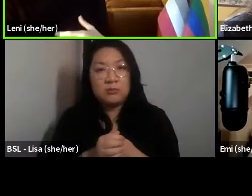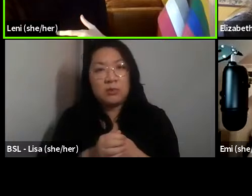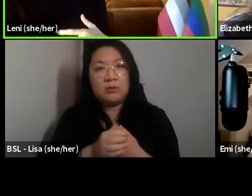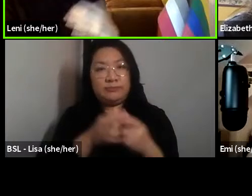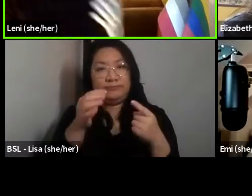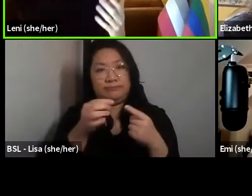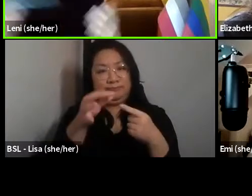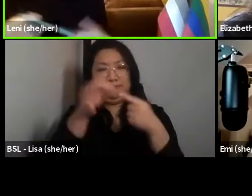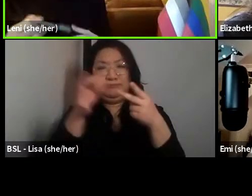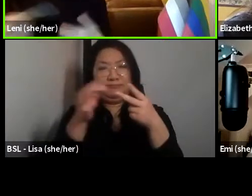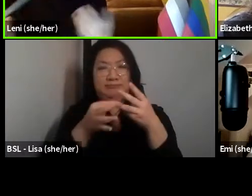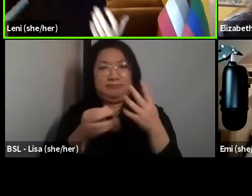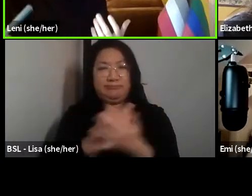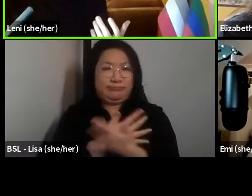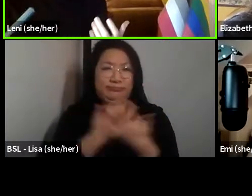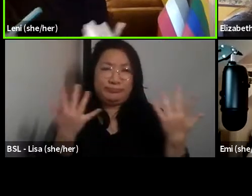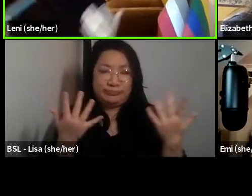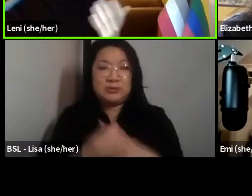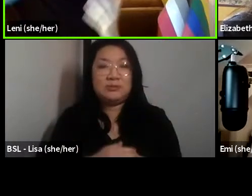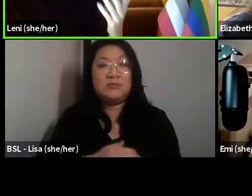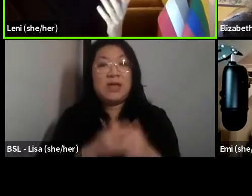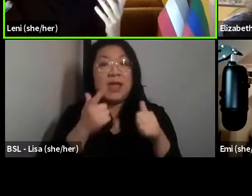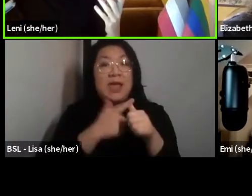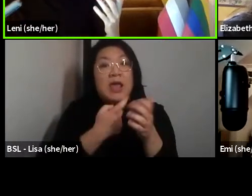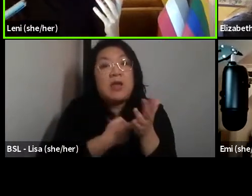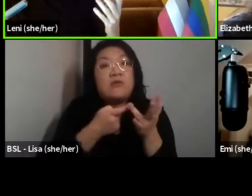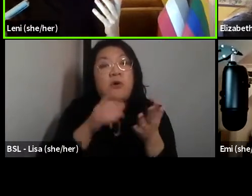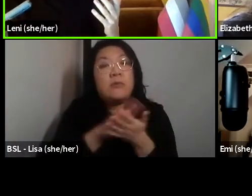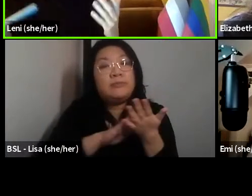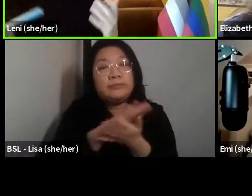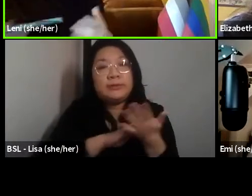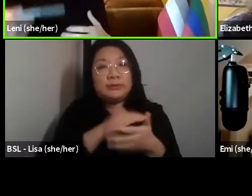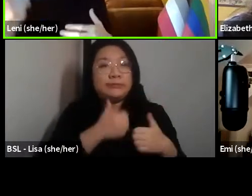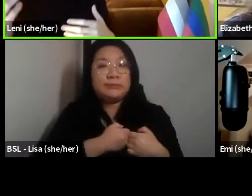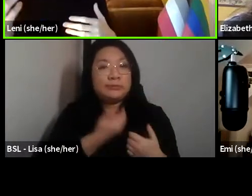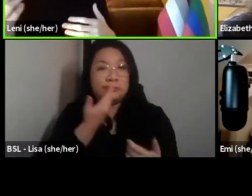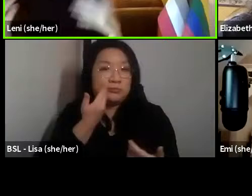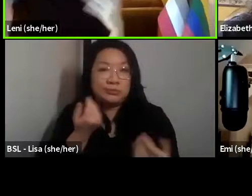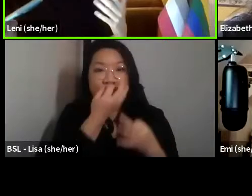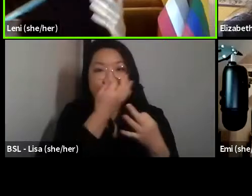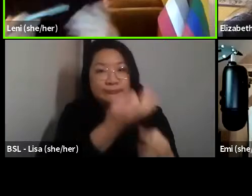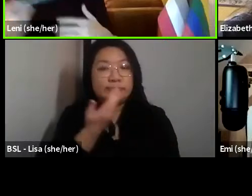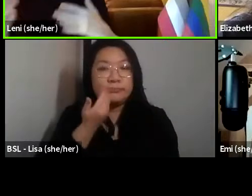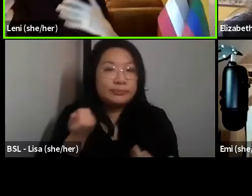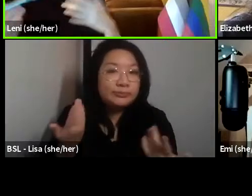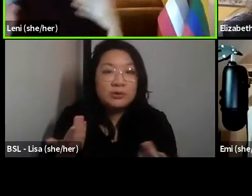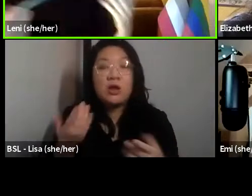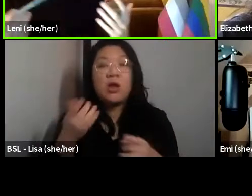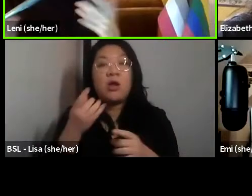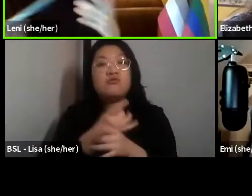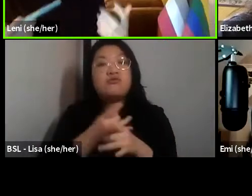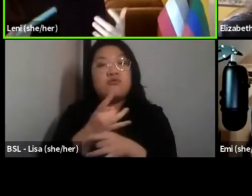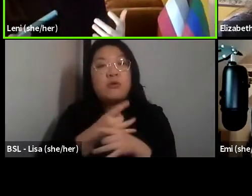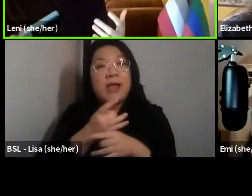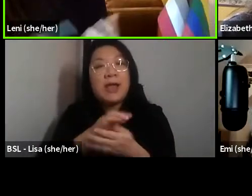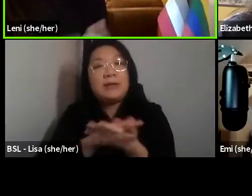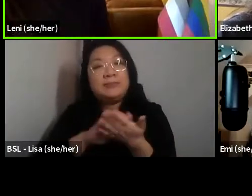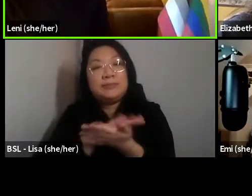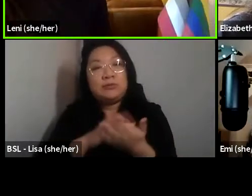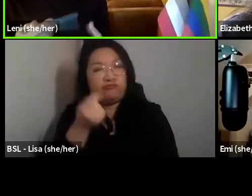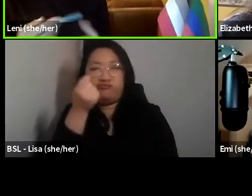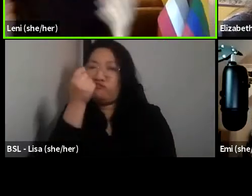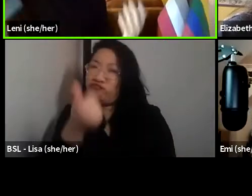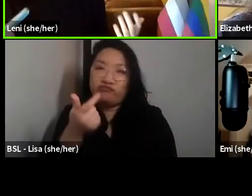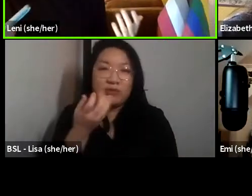have aromantics who experience no romantic attraction towards other people. You have grey romantics who very rarely experience